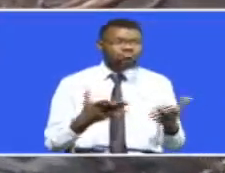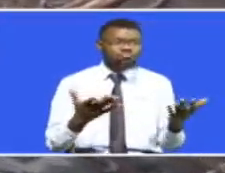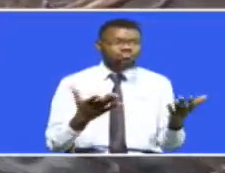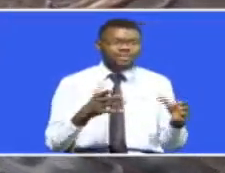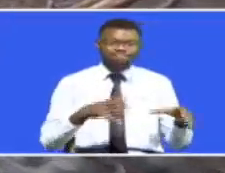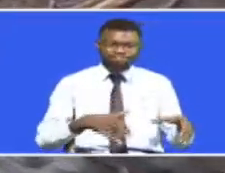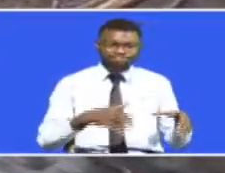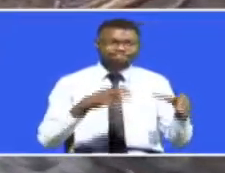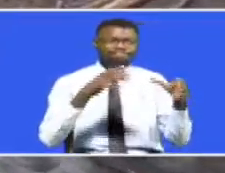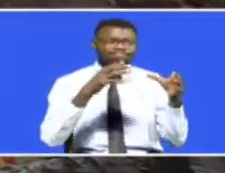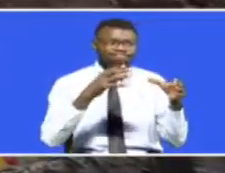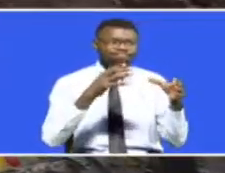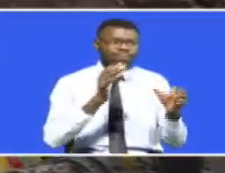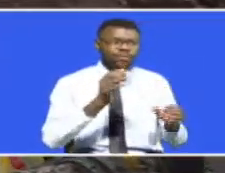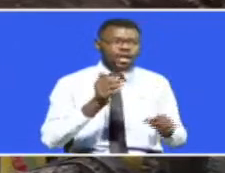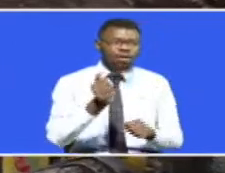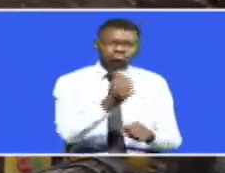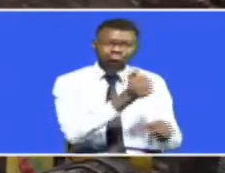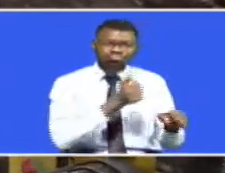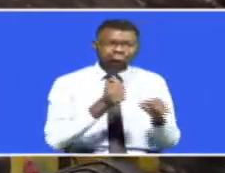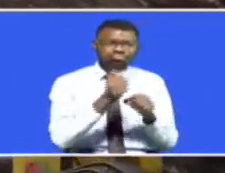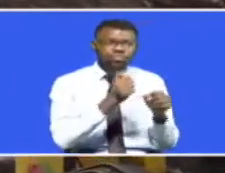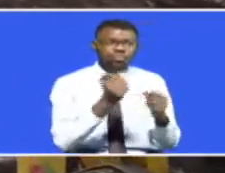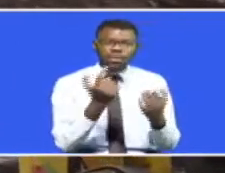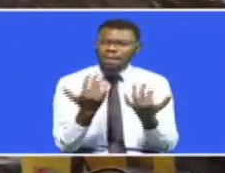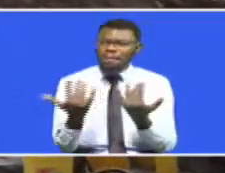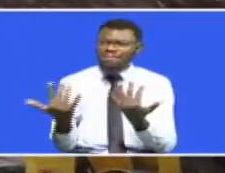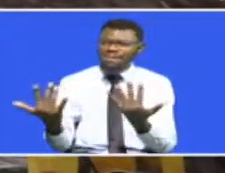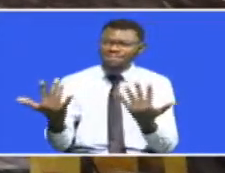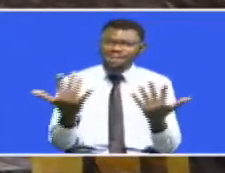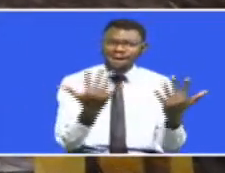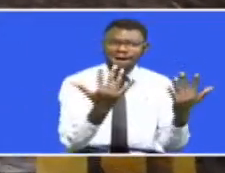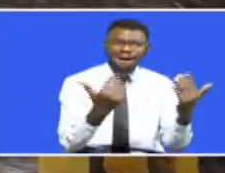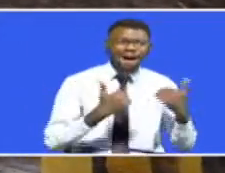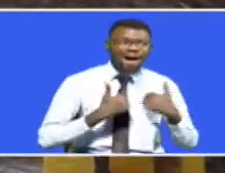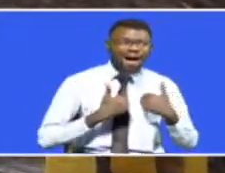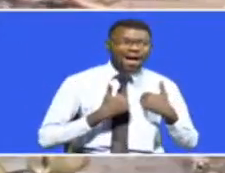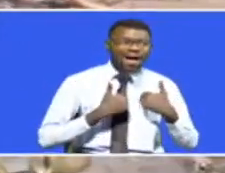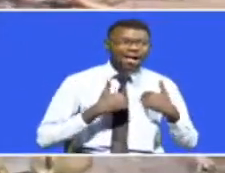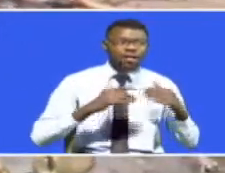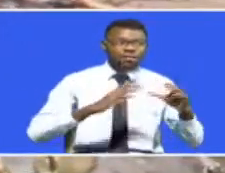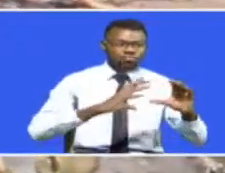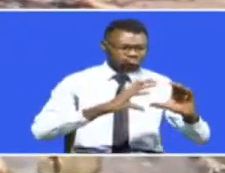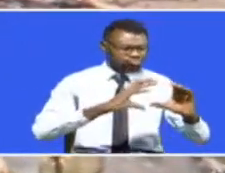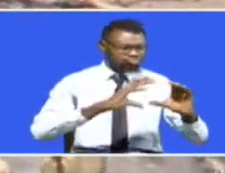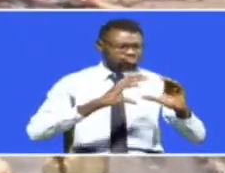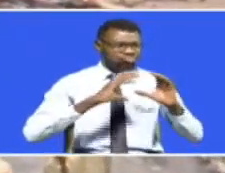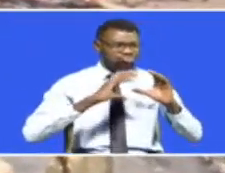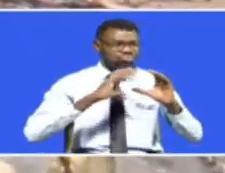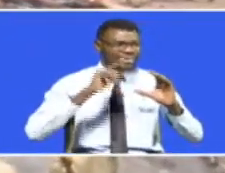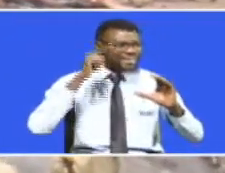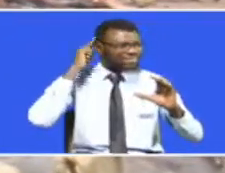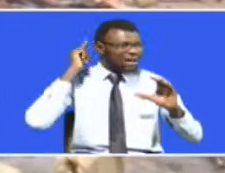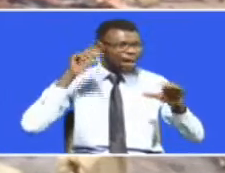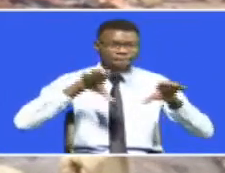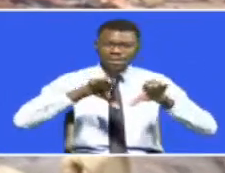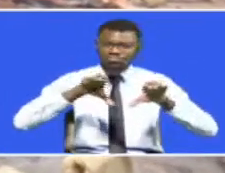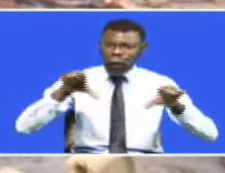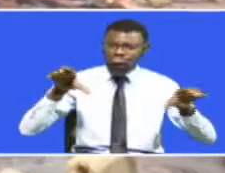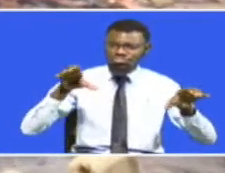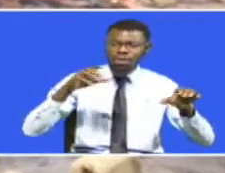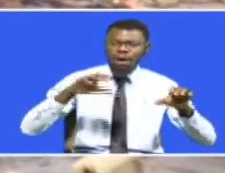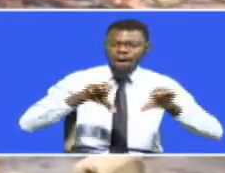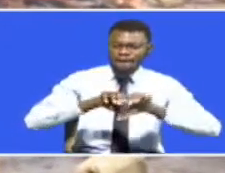up. Here, several fires can be seen, each with black drum, with pipes attached.